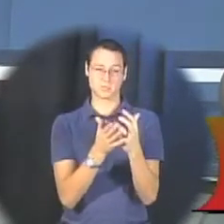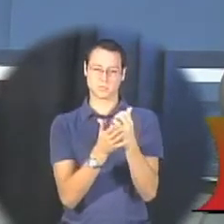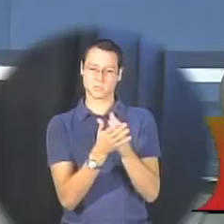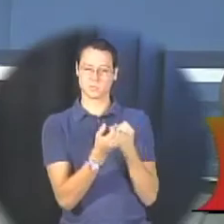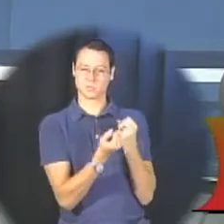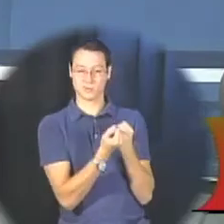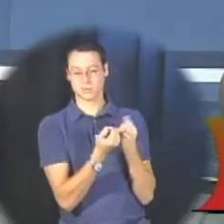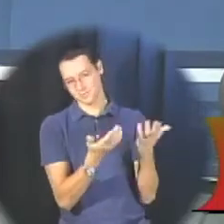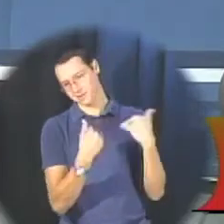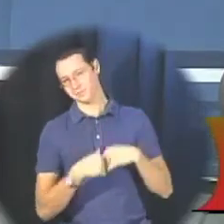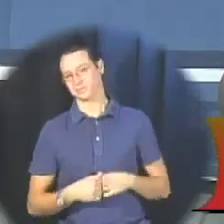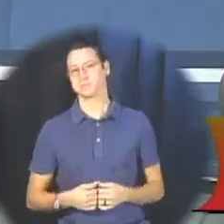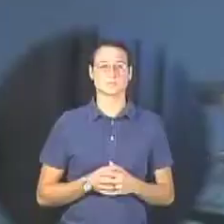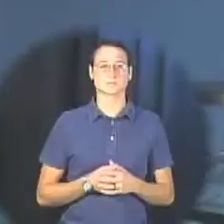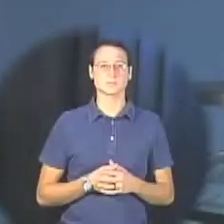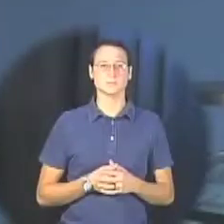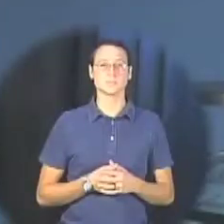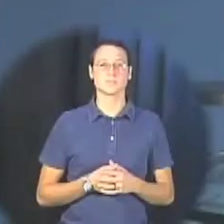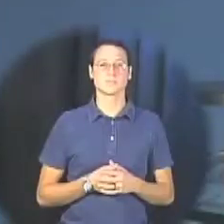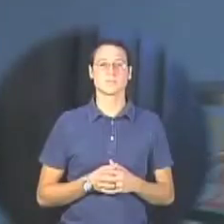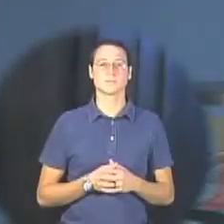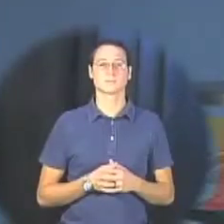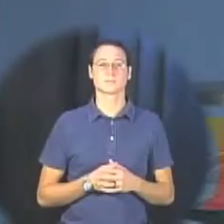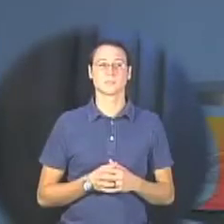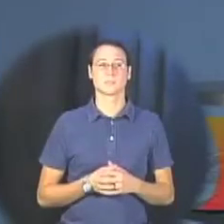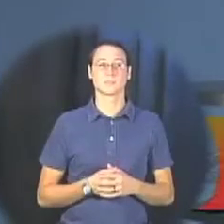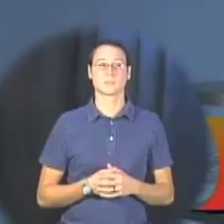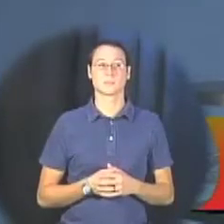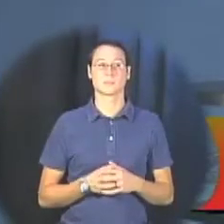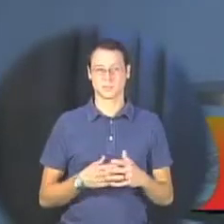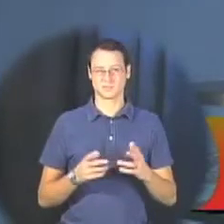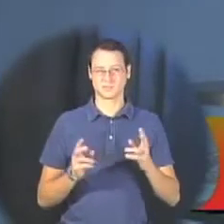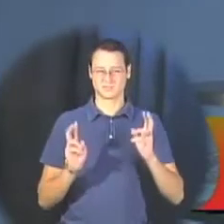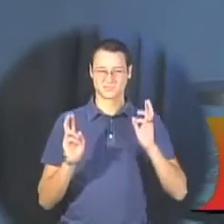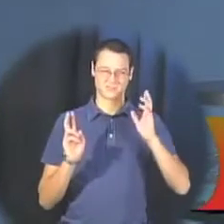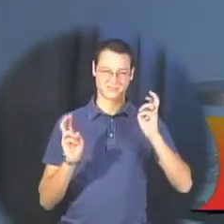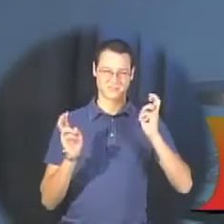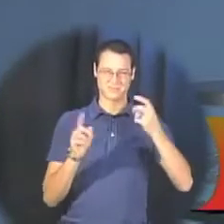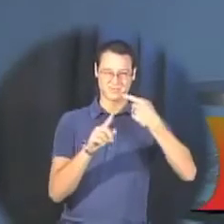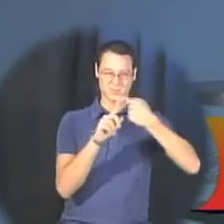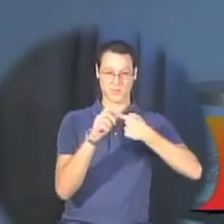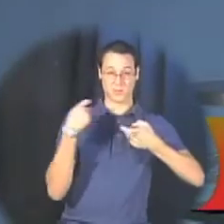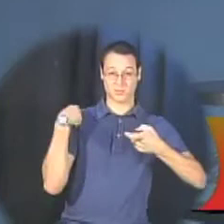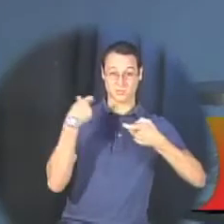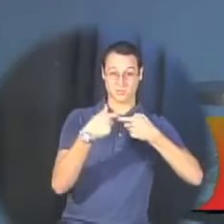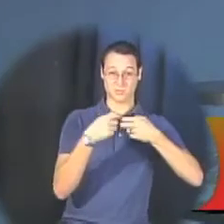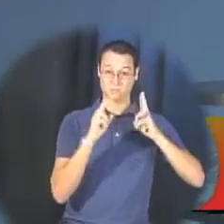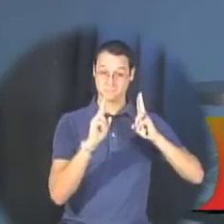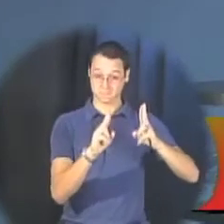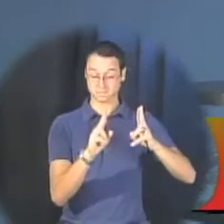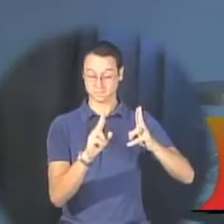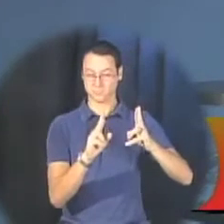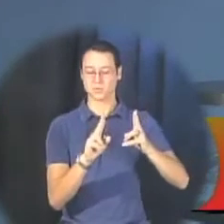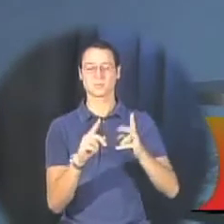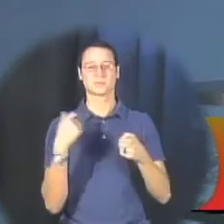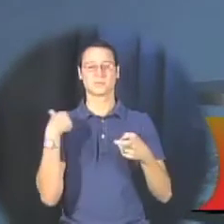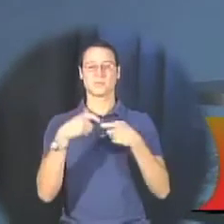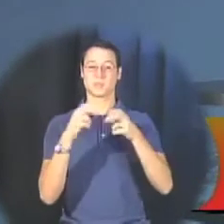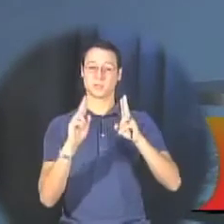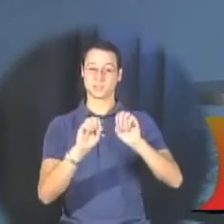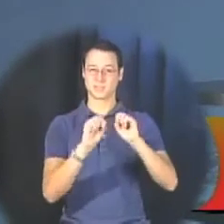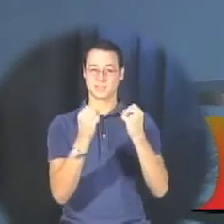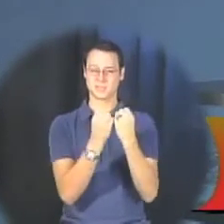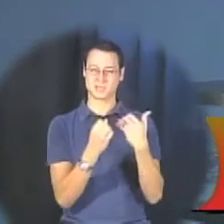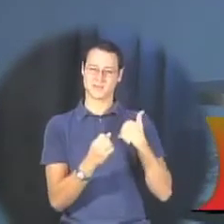Place, guys. In honor of Hispanic Heritage Month, Spanish Honor Society is holding a trivia contest with questions